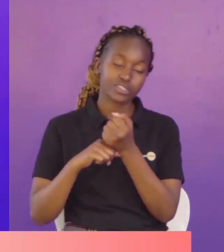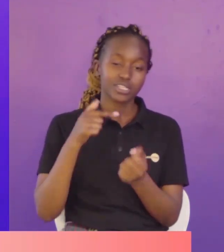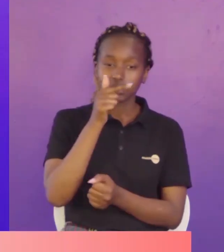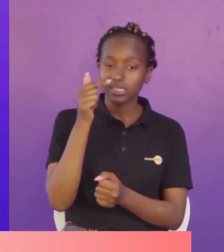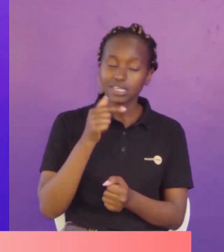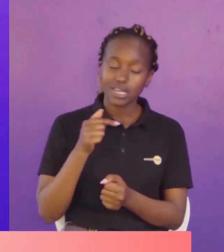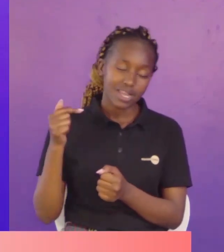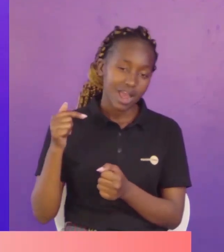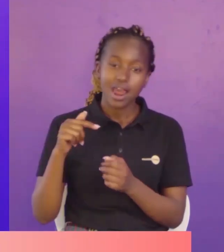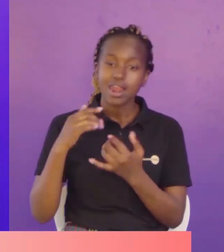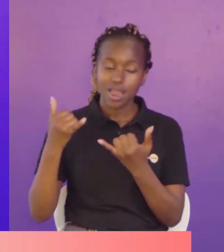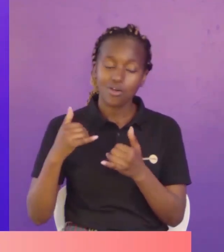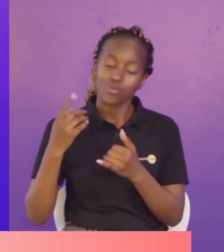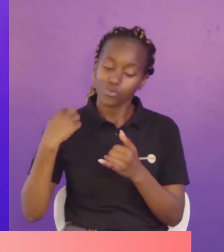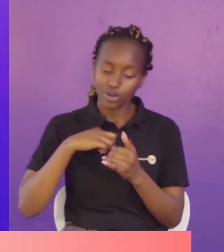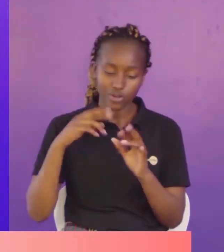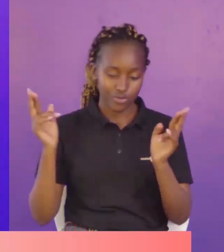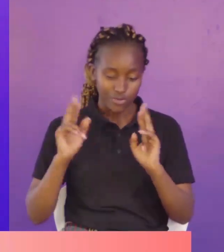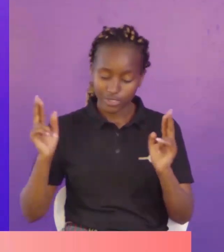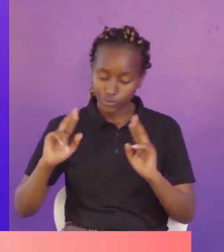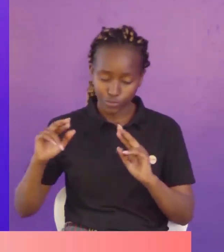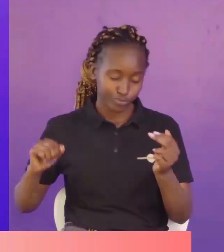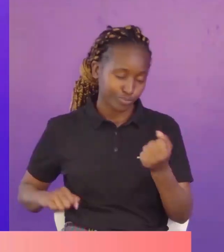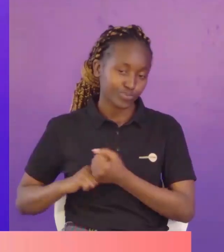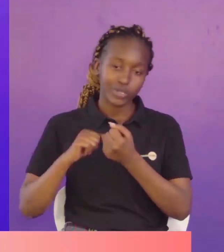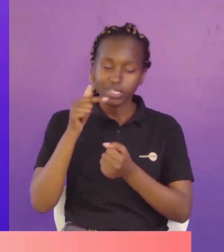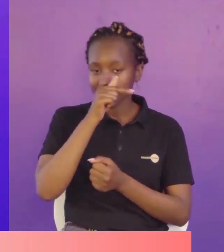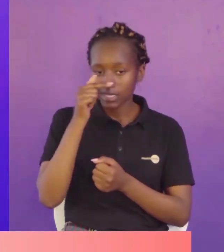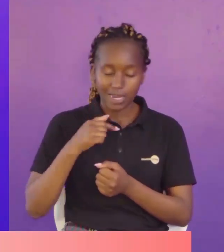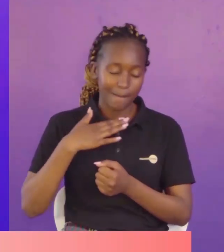Tanzania, welcome home. We are waiting for you home here. So give